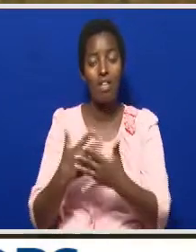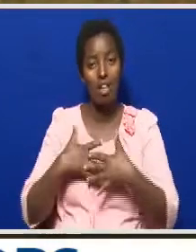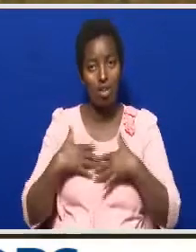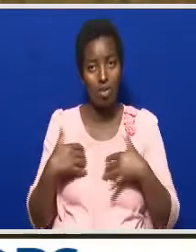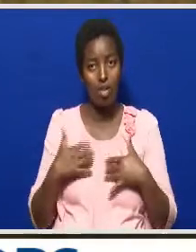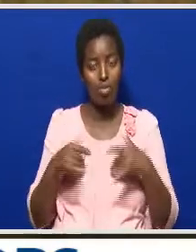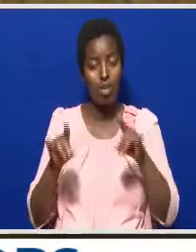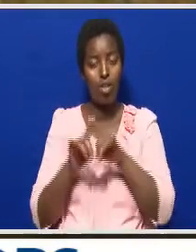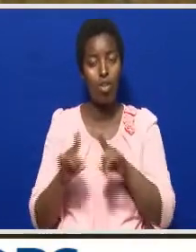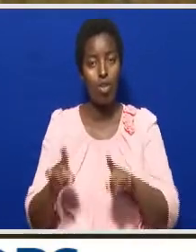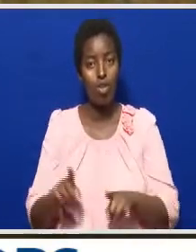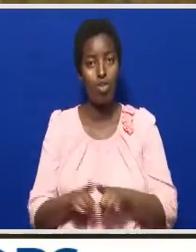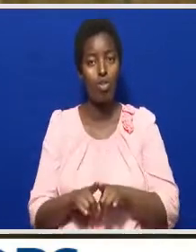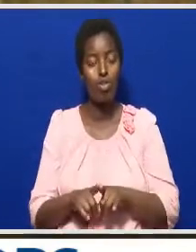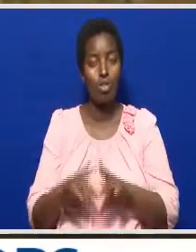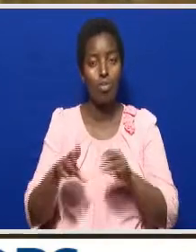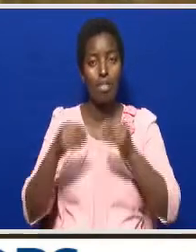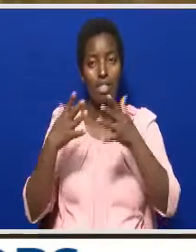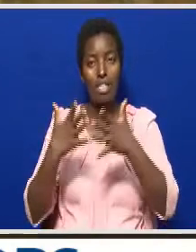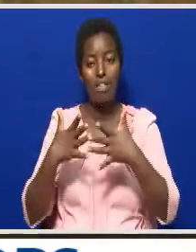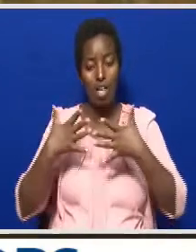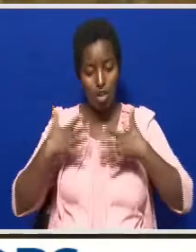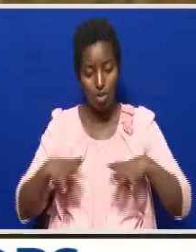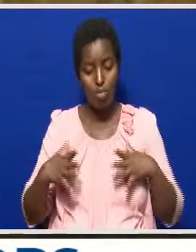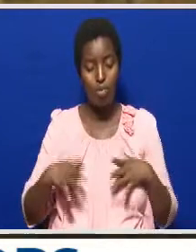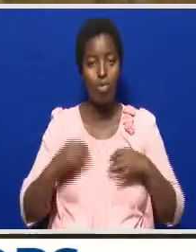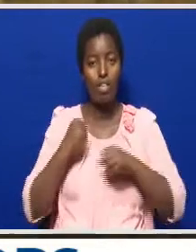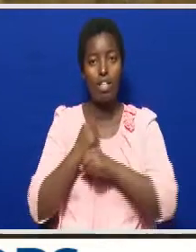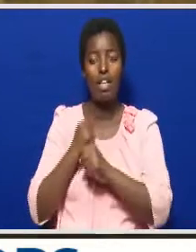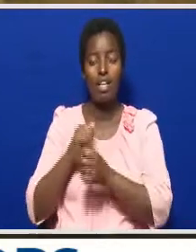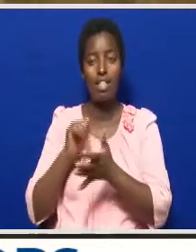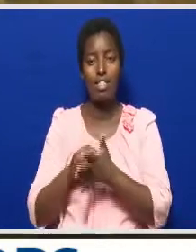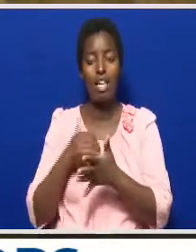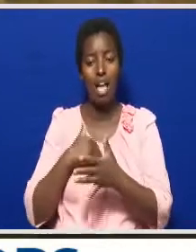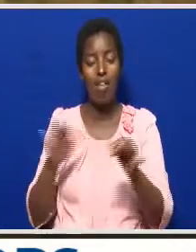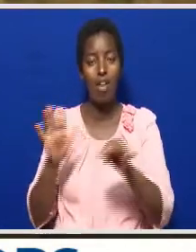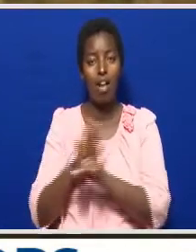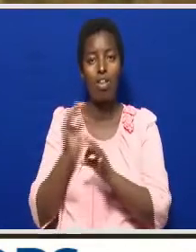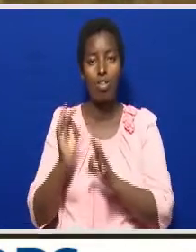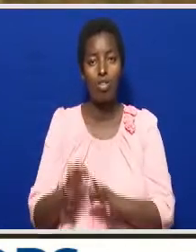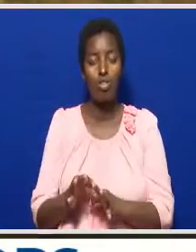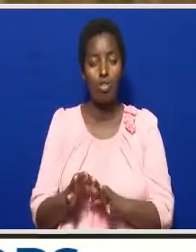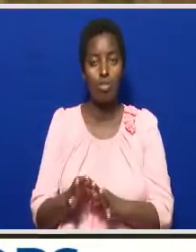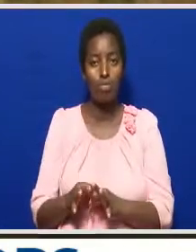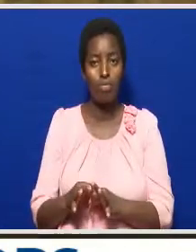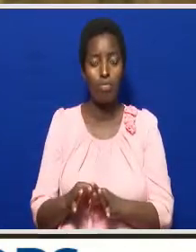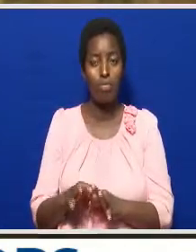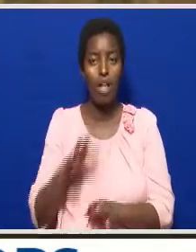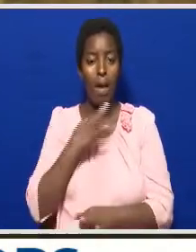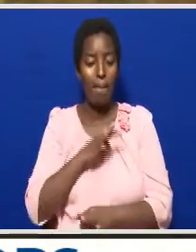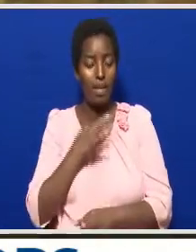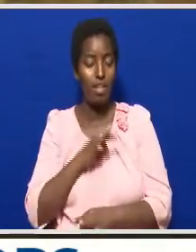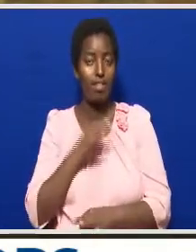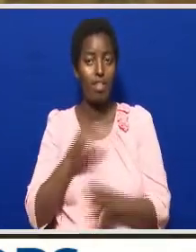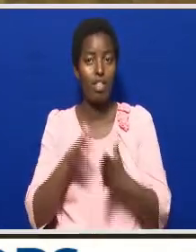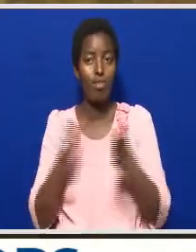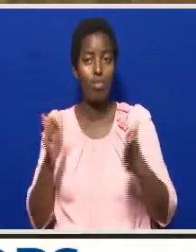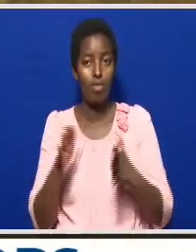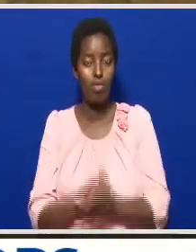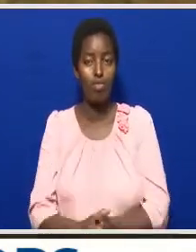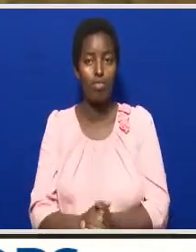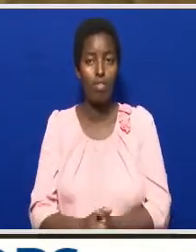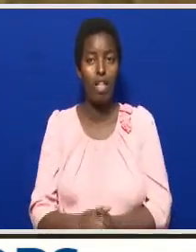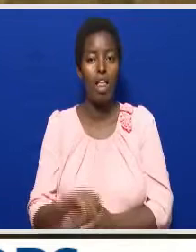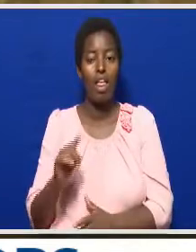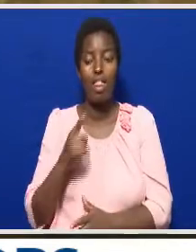high nutritive value. We have done, and we saw it has a lot of it has high nutritive value compared to the white one. The